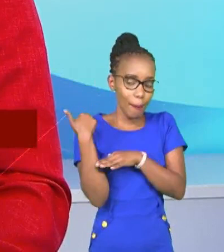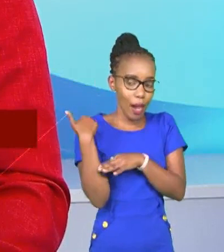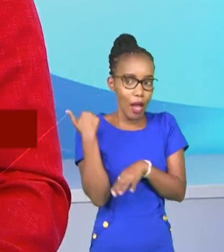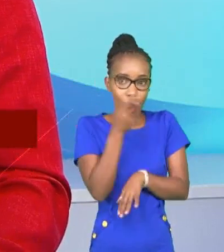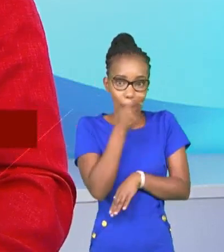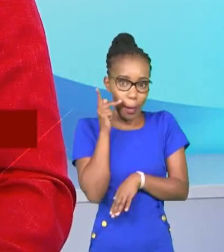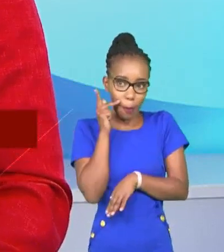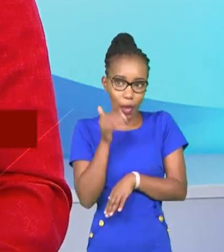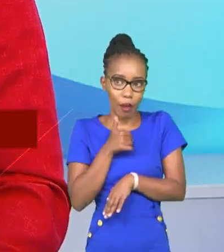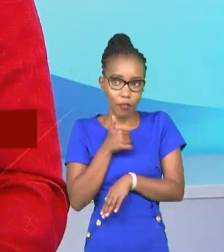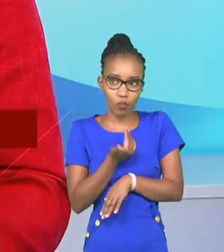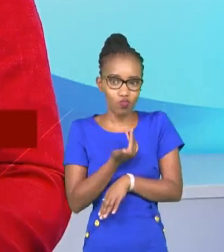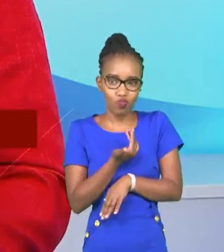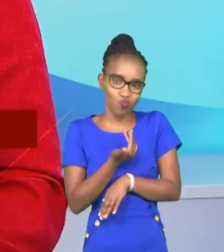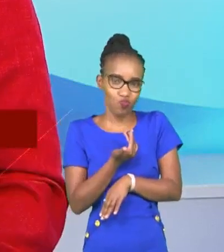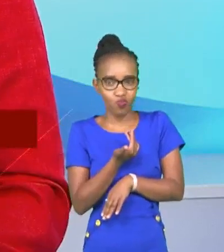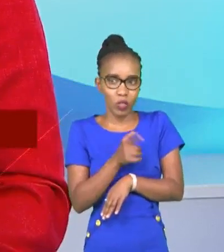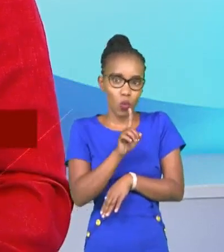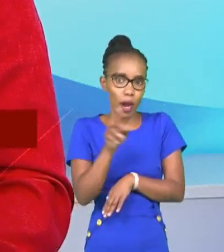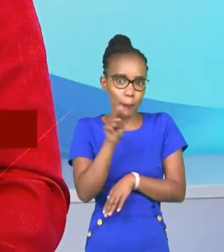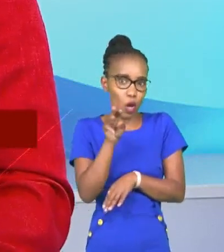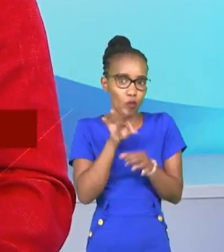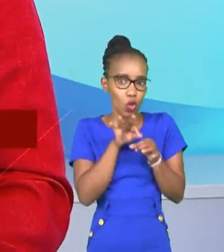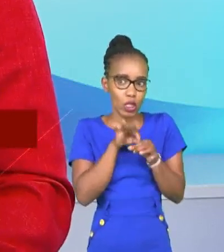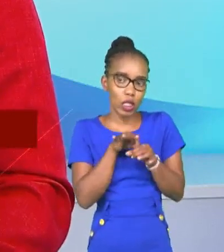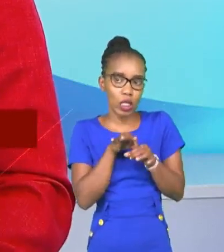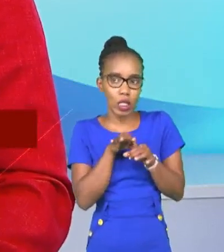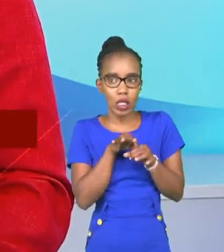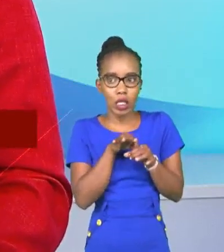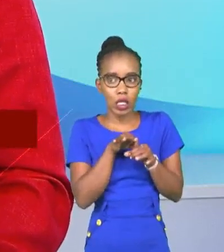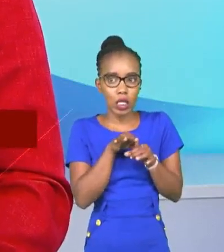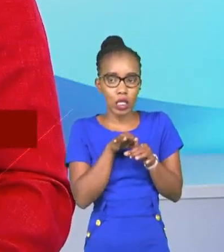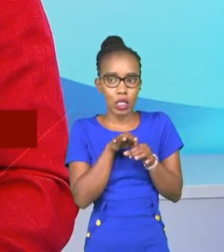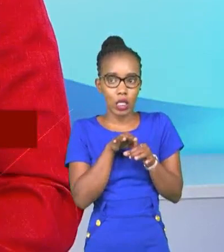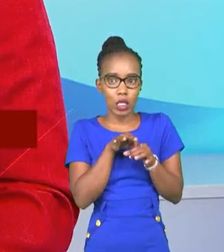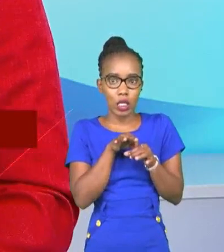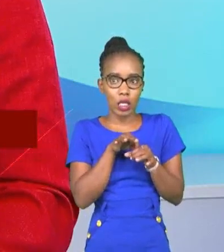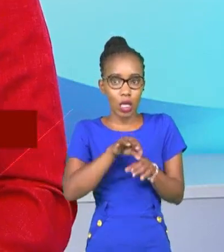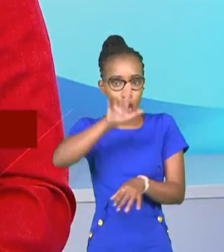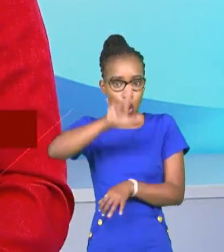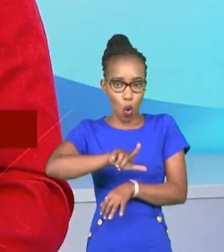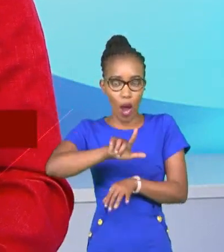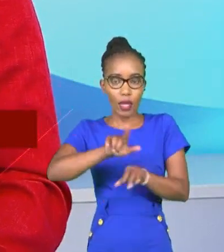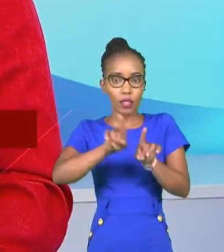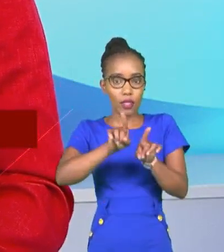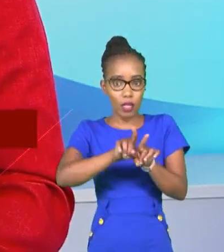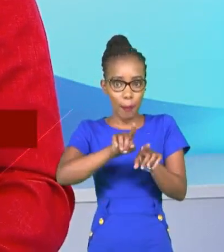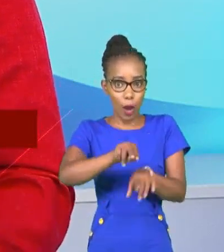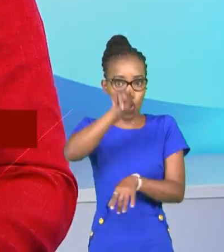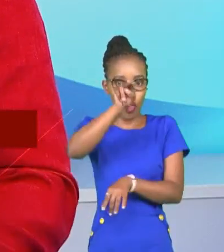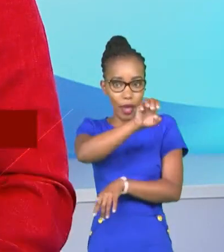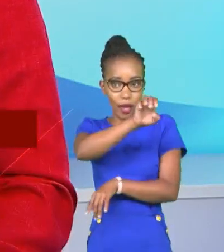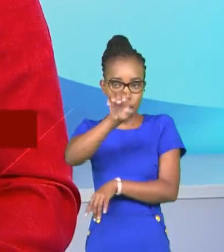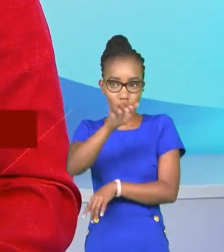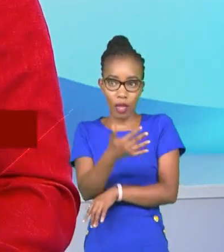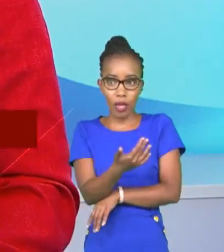had about, I think, 1 million votes from the upper and lower eastern region. Mudavadi